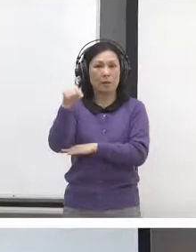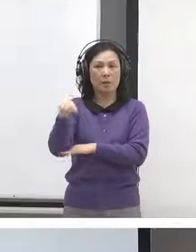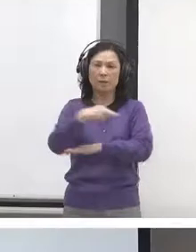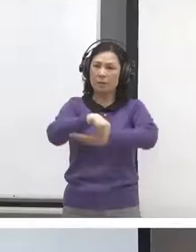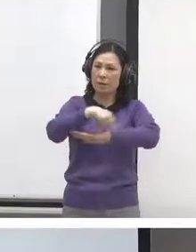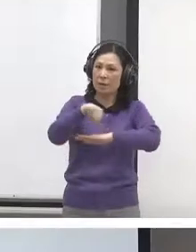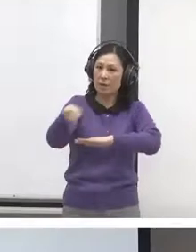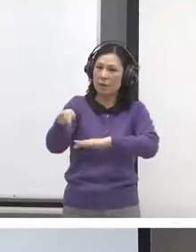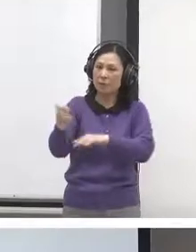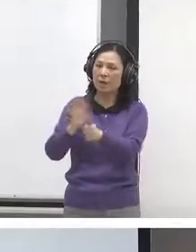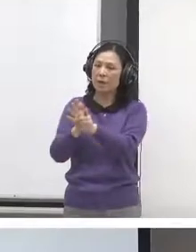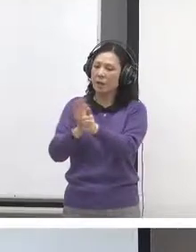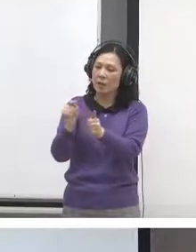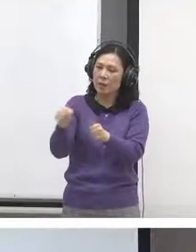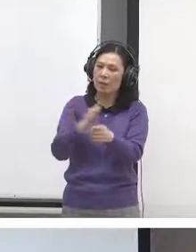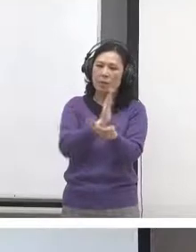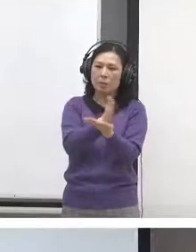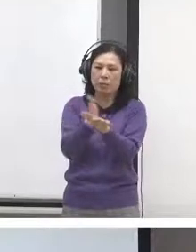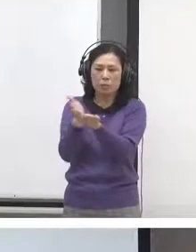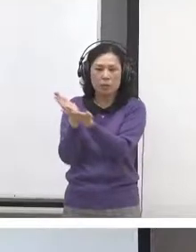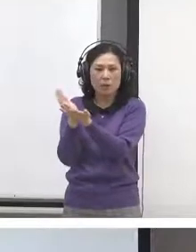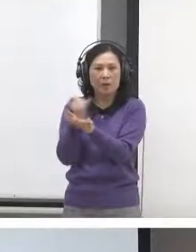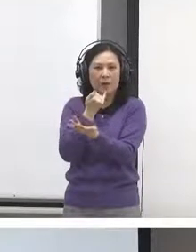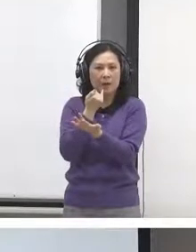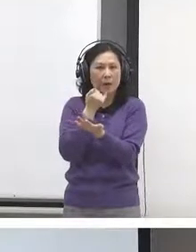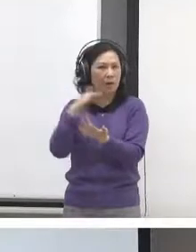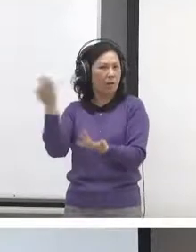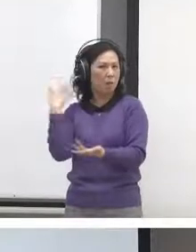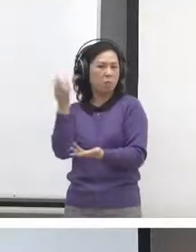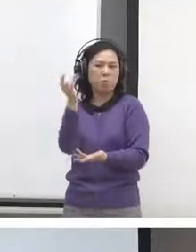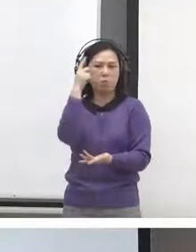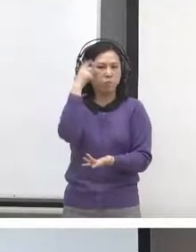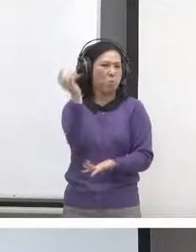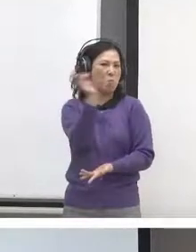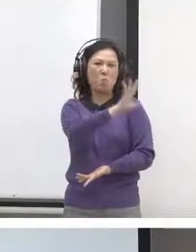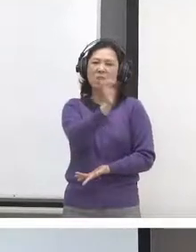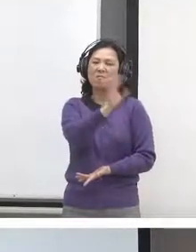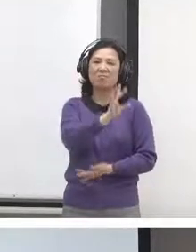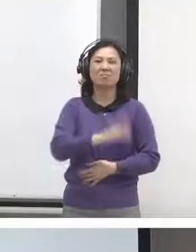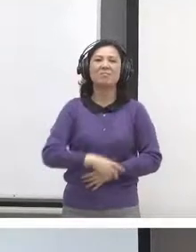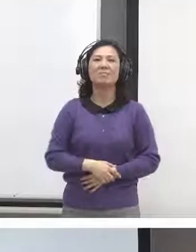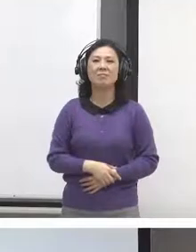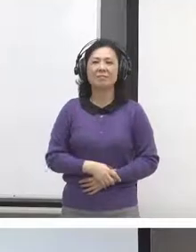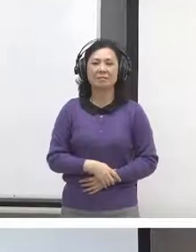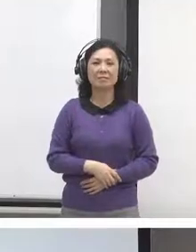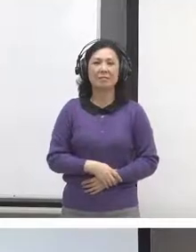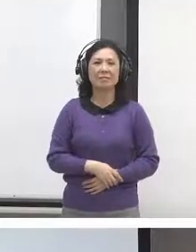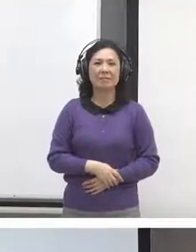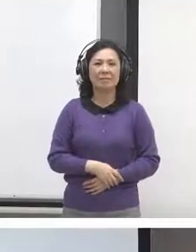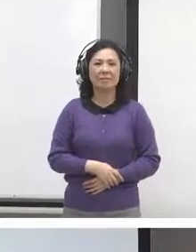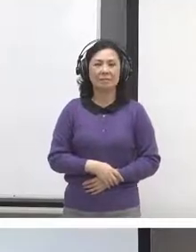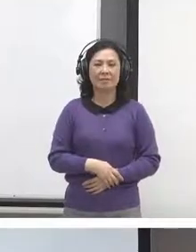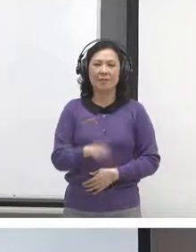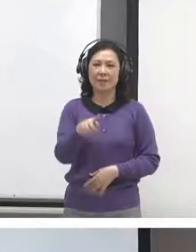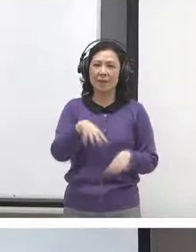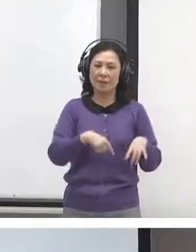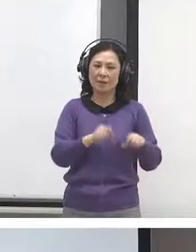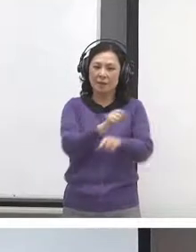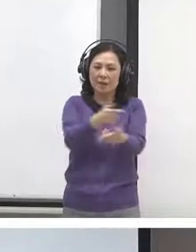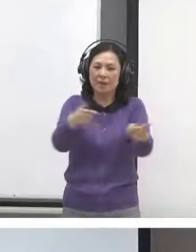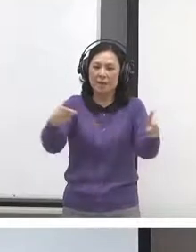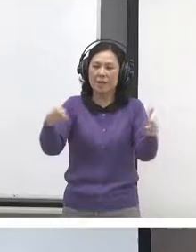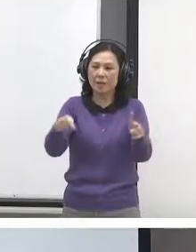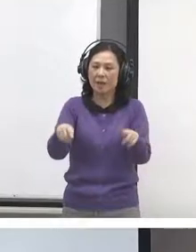technological capacity that was previously unimagined. This was in many ways a watershed moment for the civic tech community in